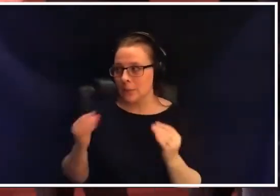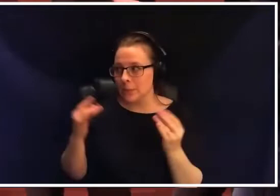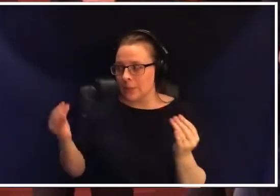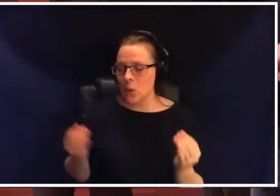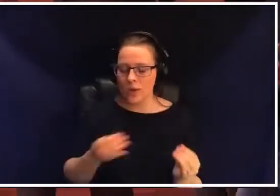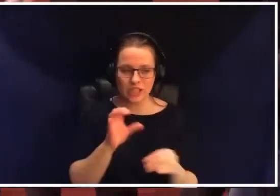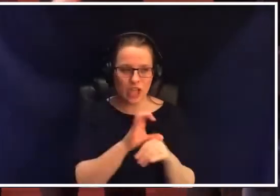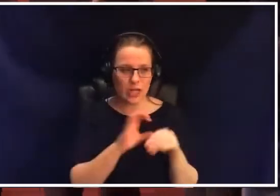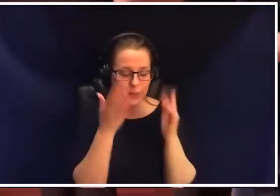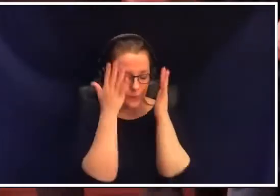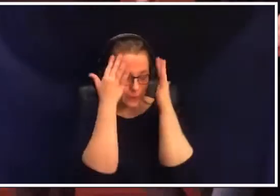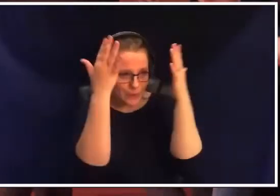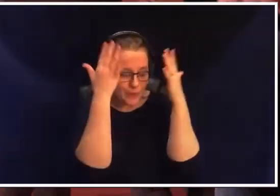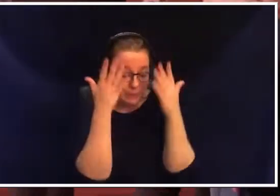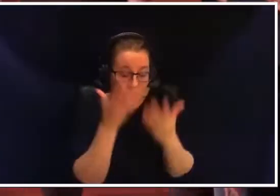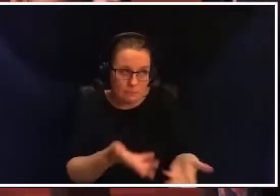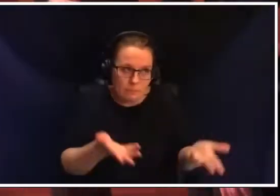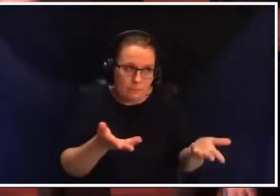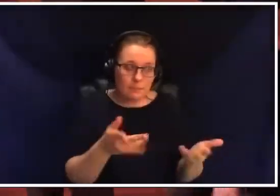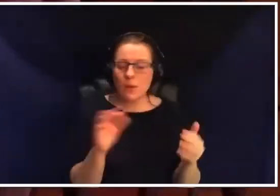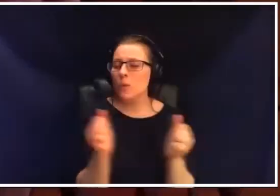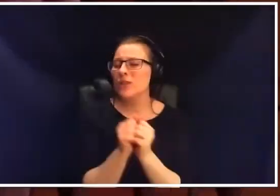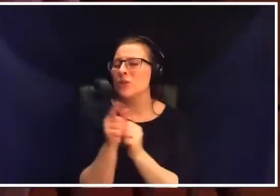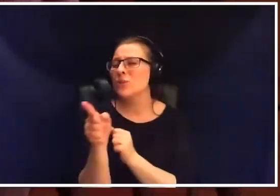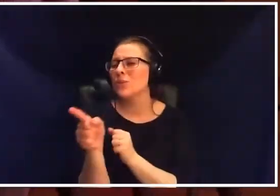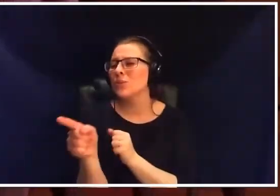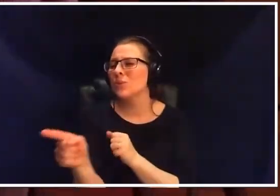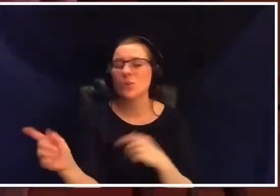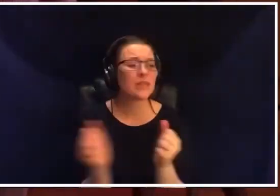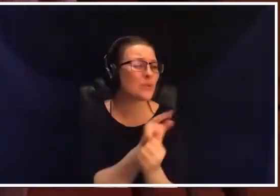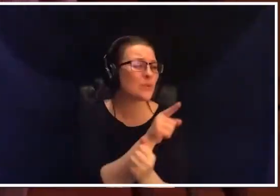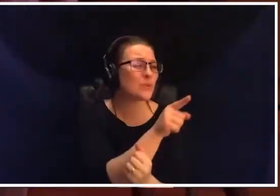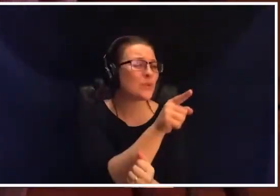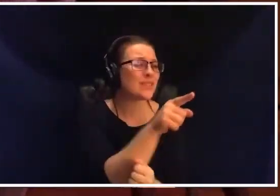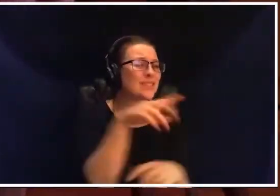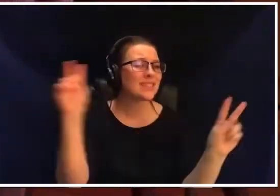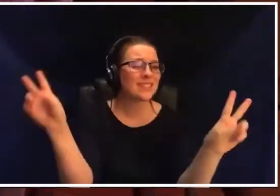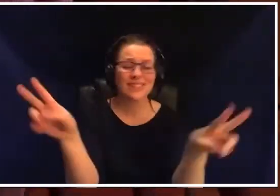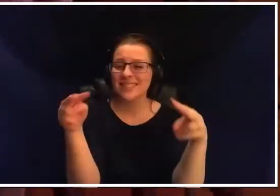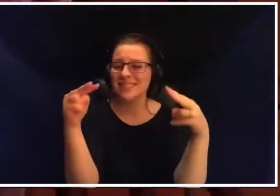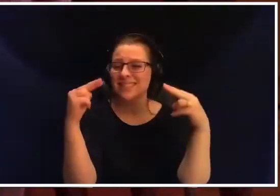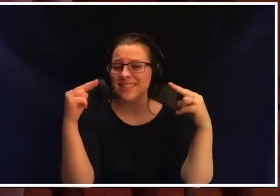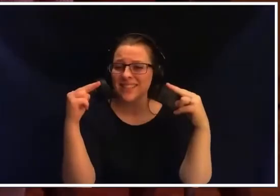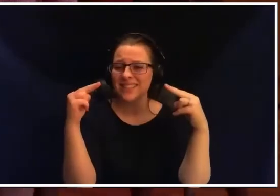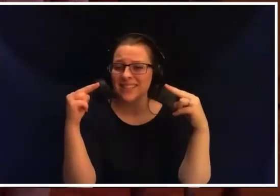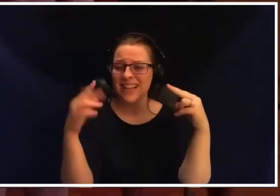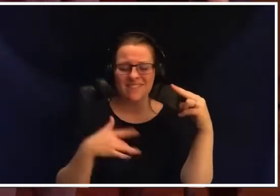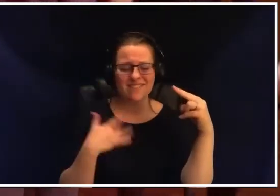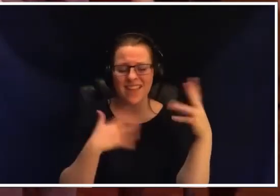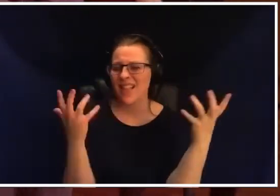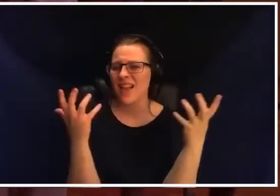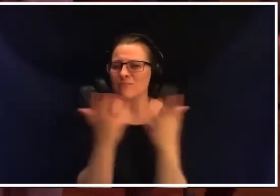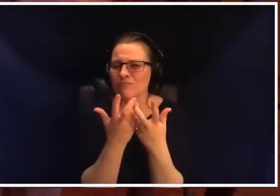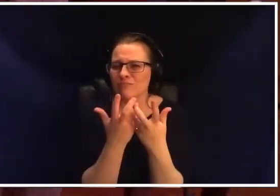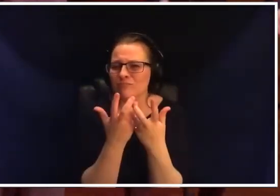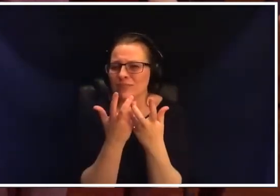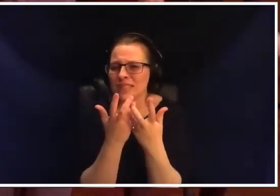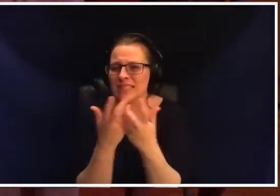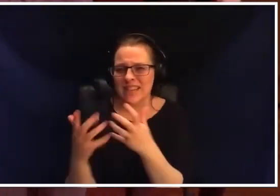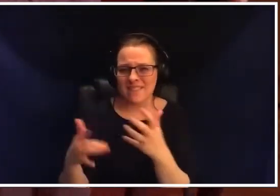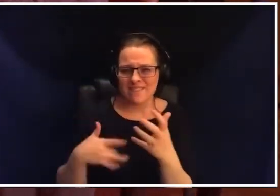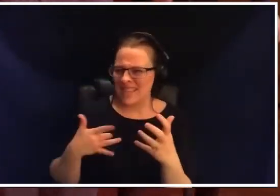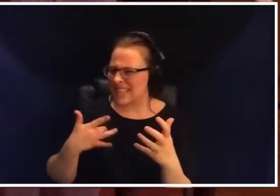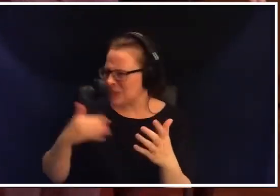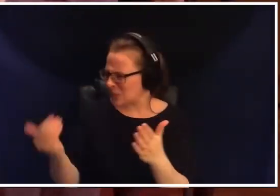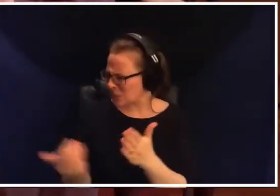the chocolate fondue. But with you, I felt fine. I see your face, and it's nothing like